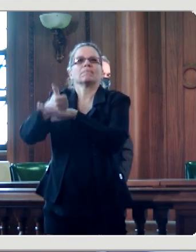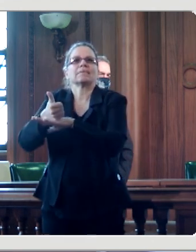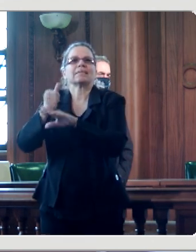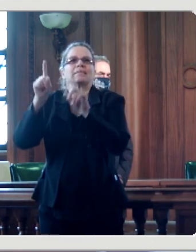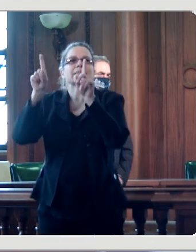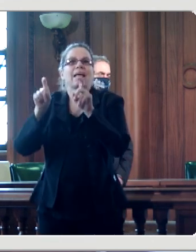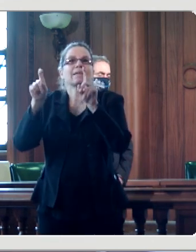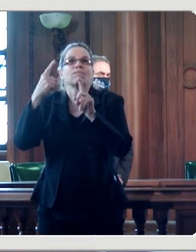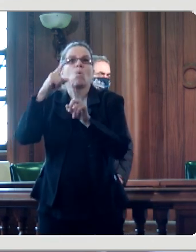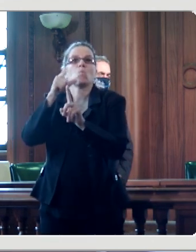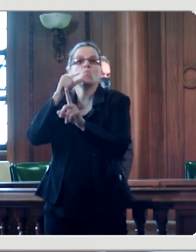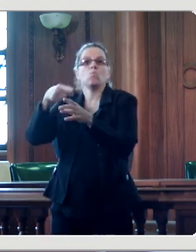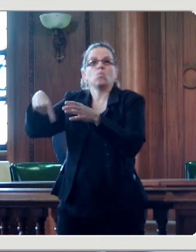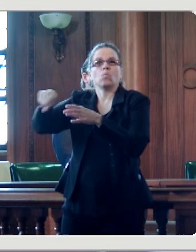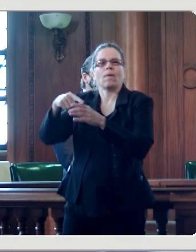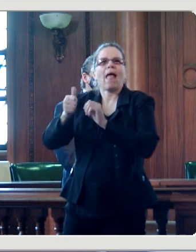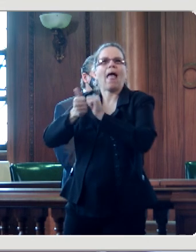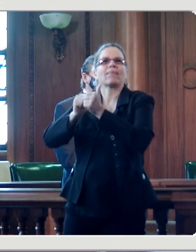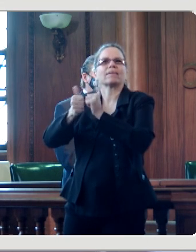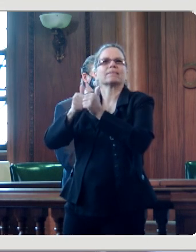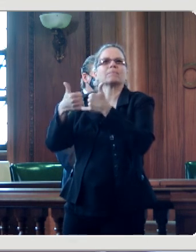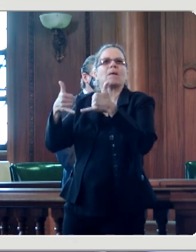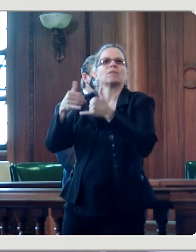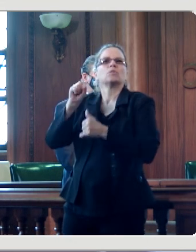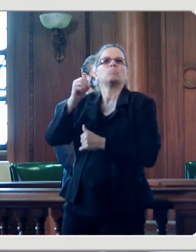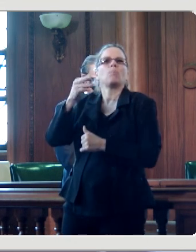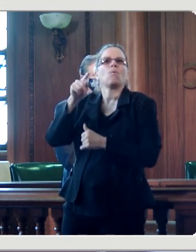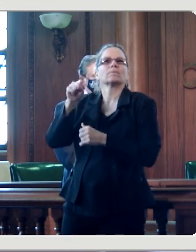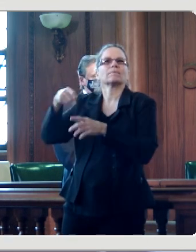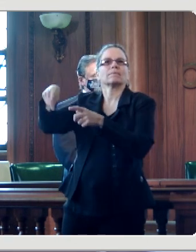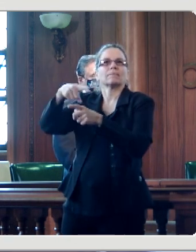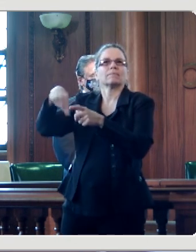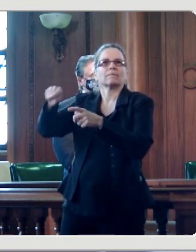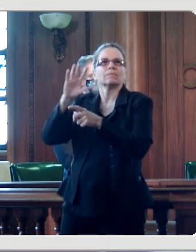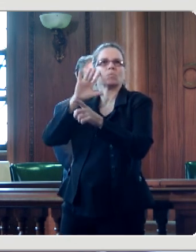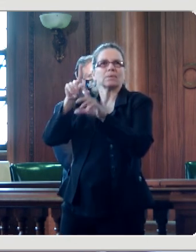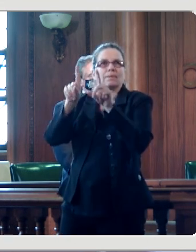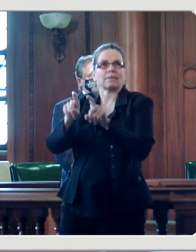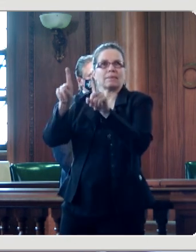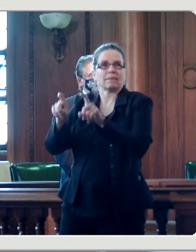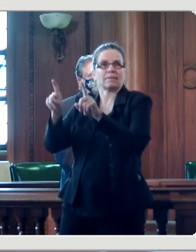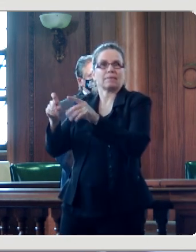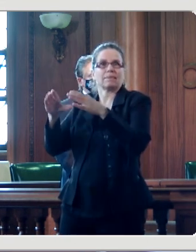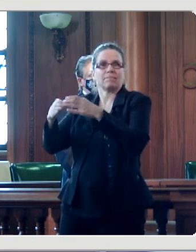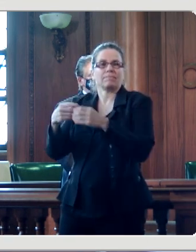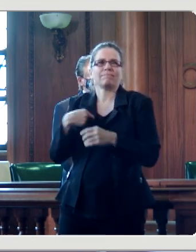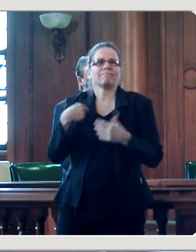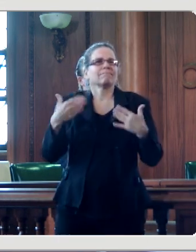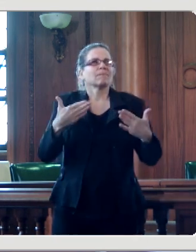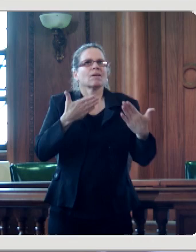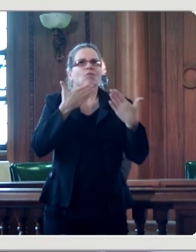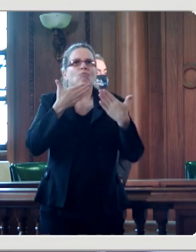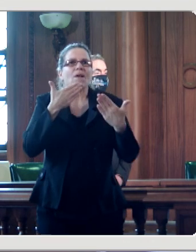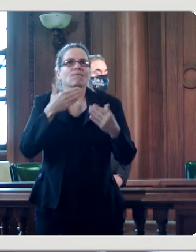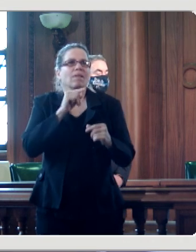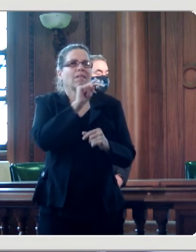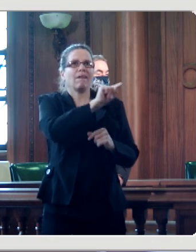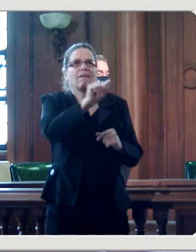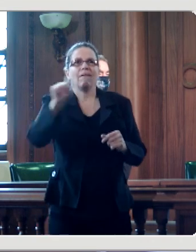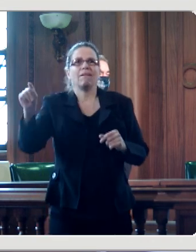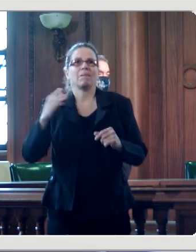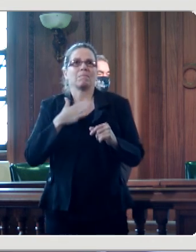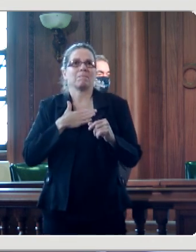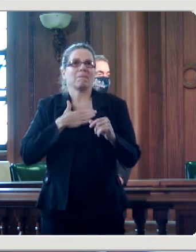am deeply grateful of the patience, the understanding, and the commitment. Our test site will